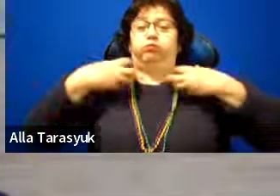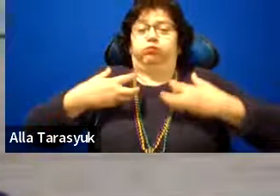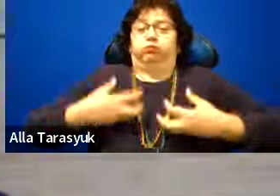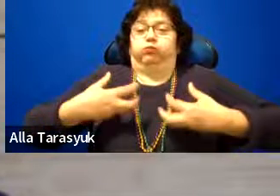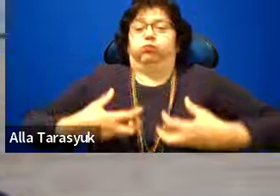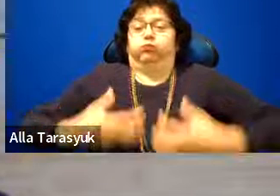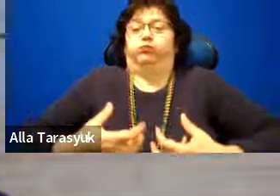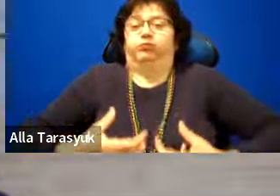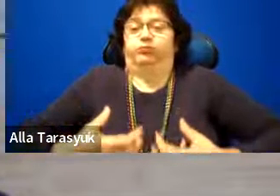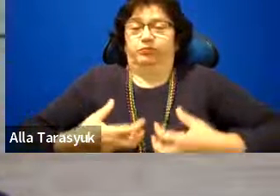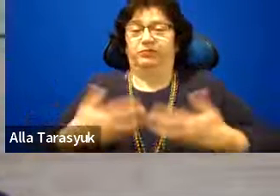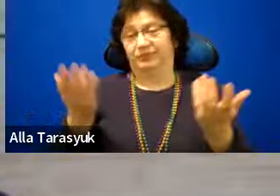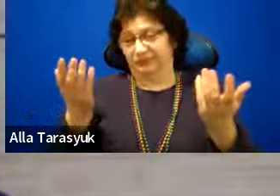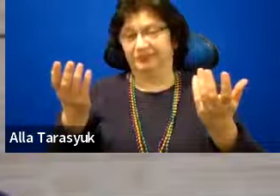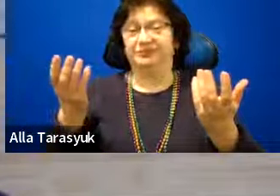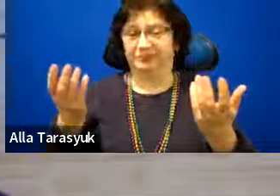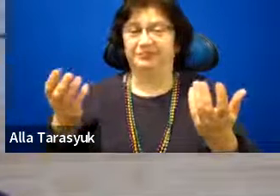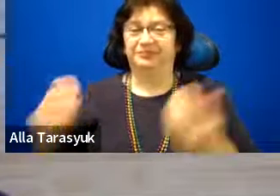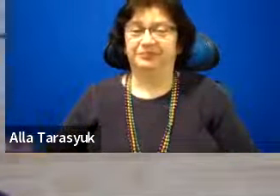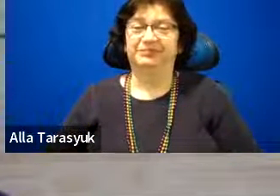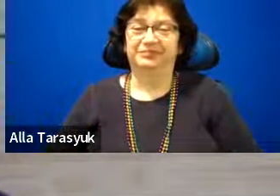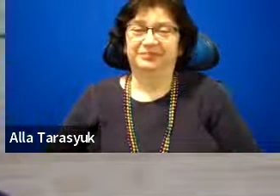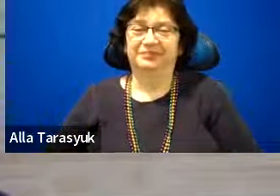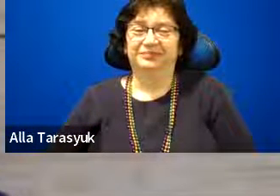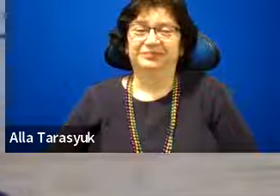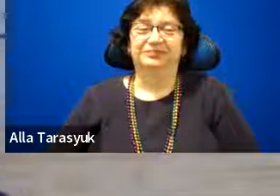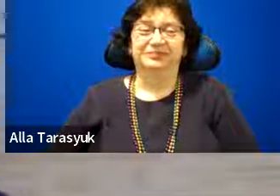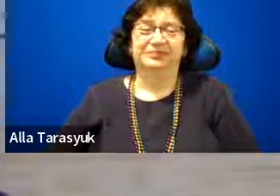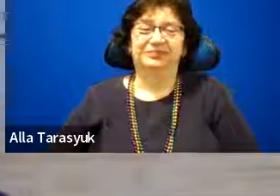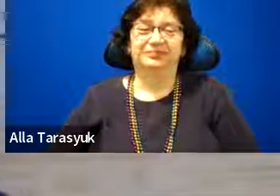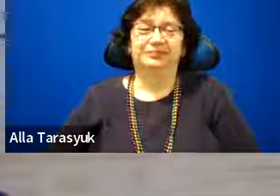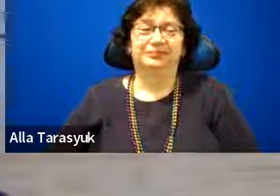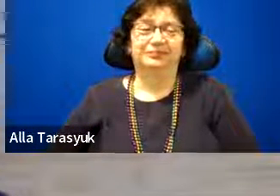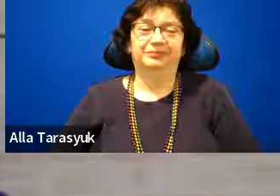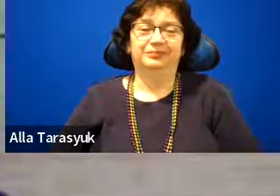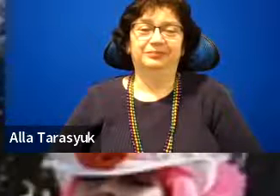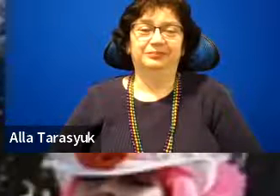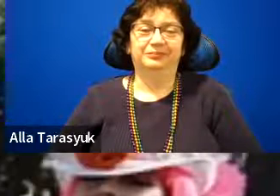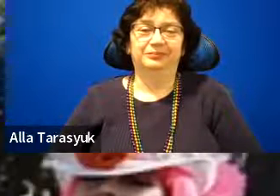If there's a lot of beads, you can do like this, like if they're big beads or a lot of them.